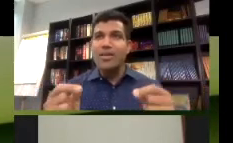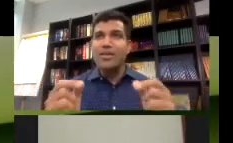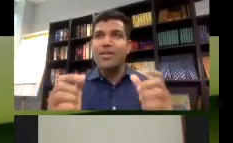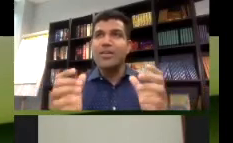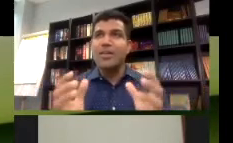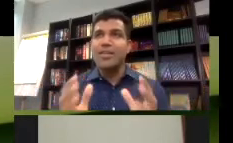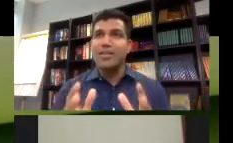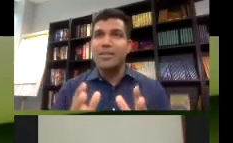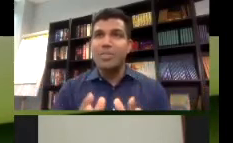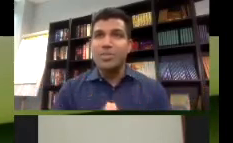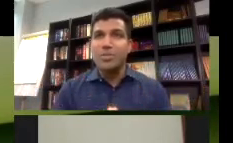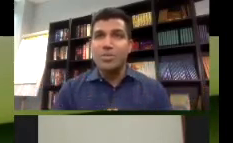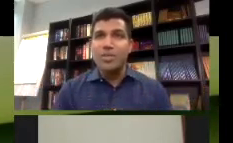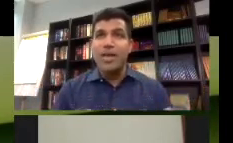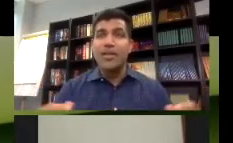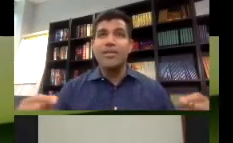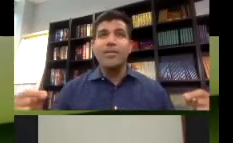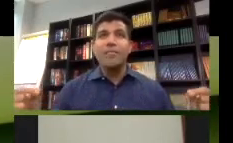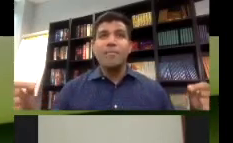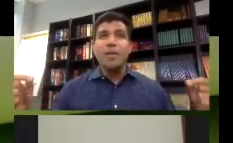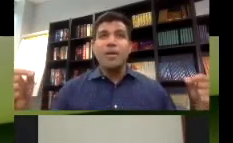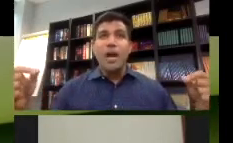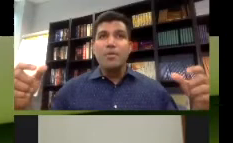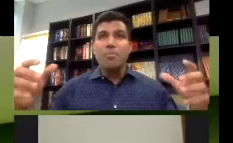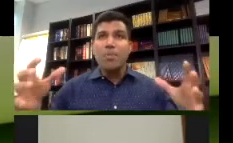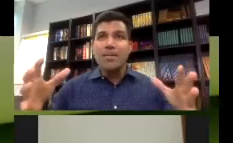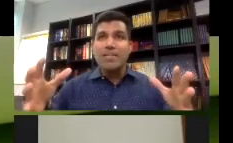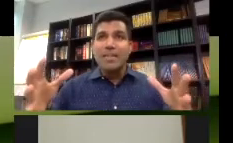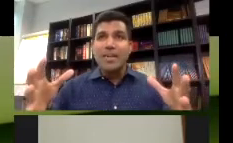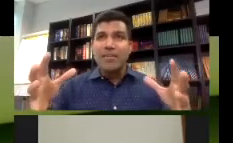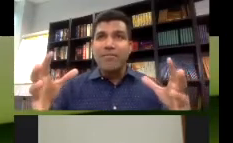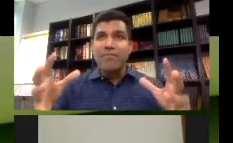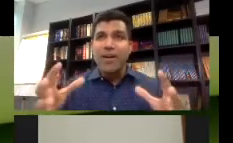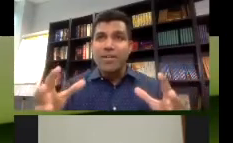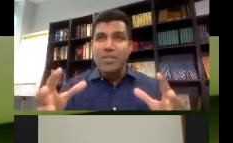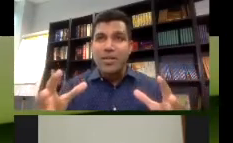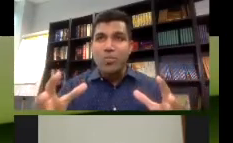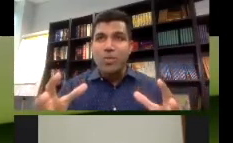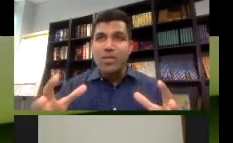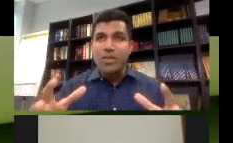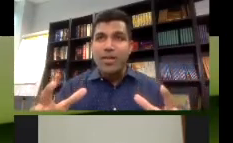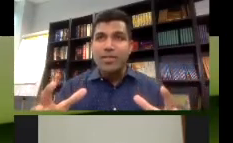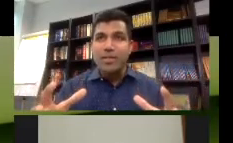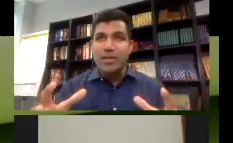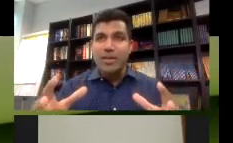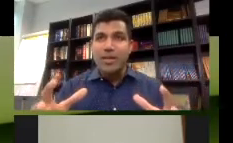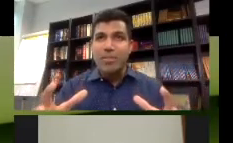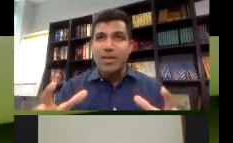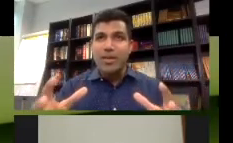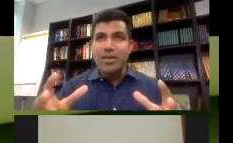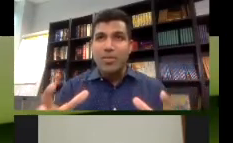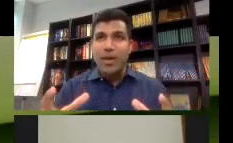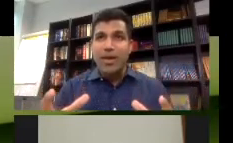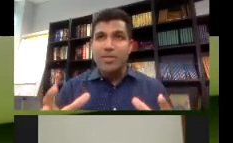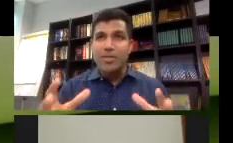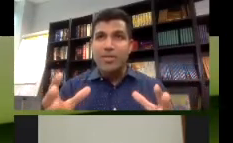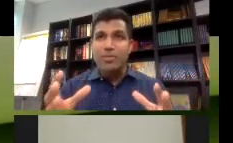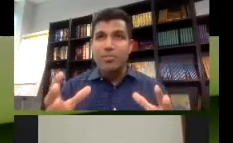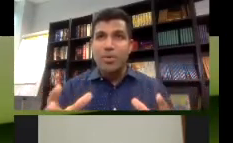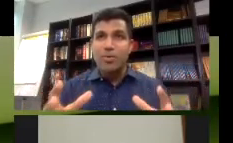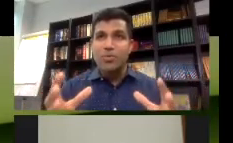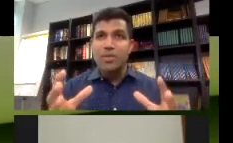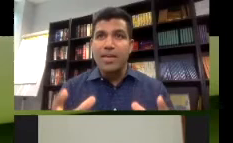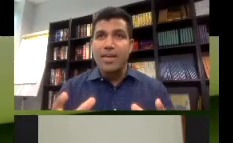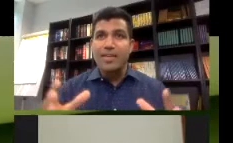he created them to do. Then God built in a function within that sun, a chemical reaction